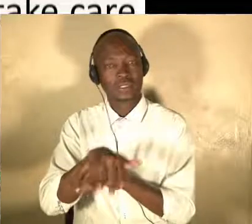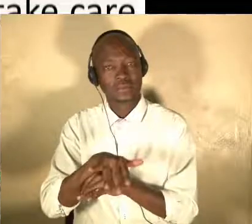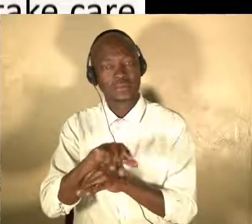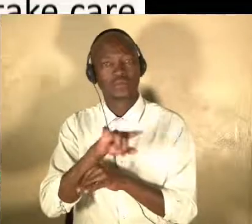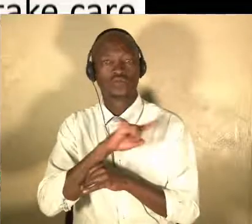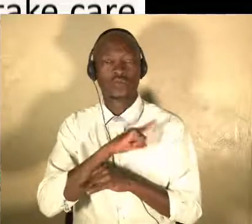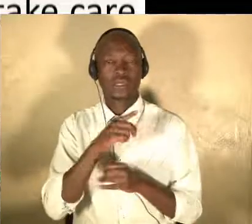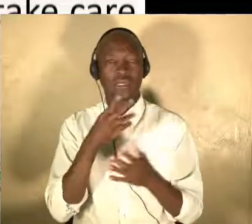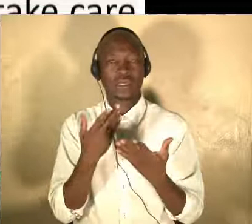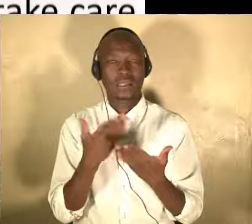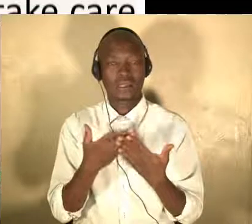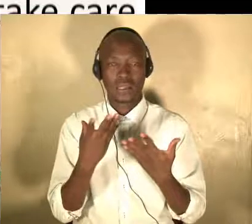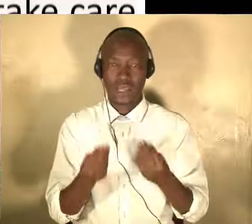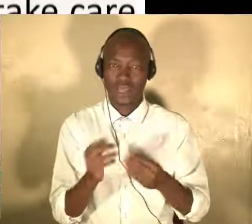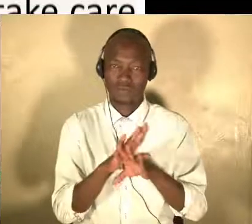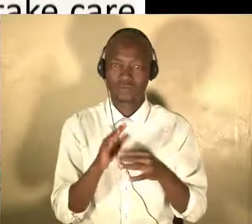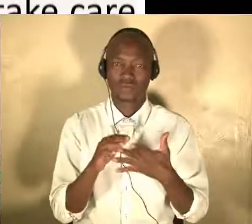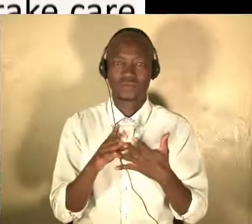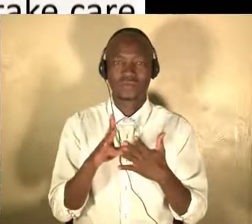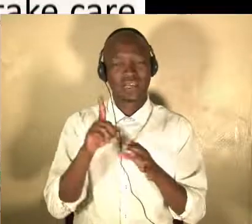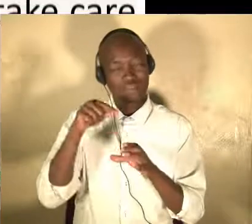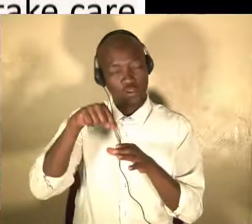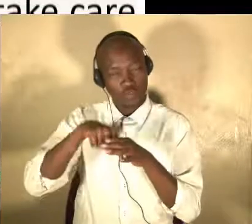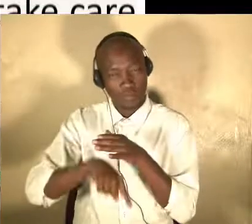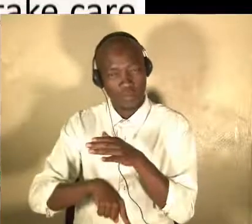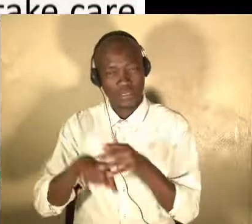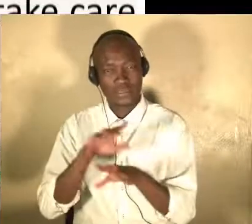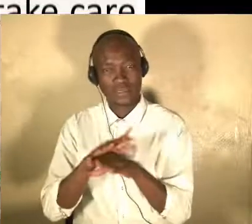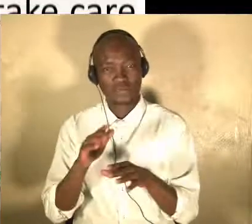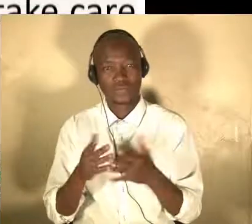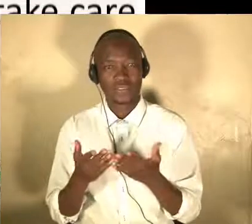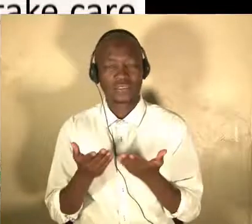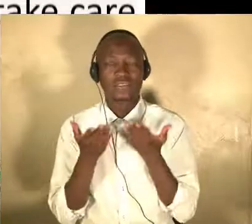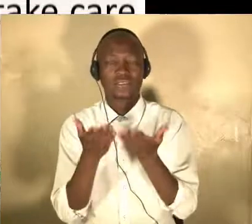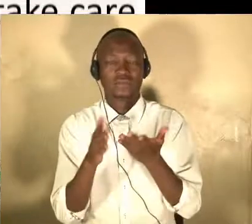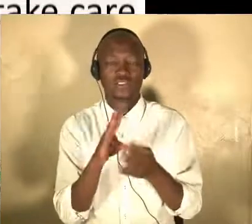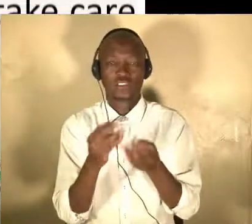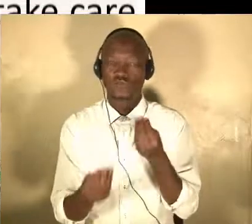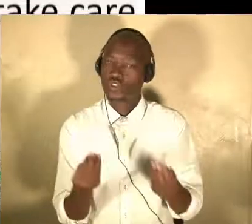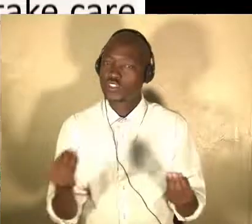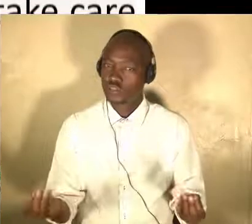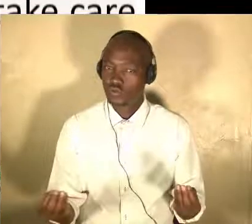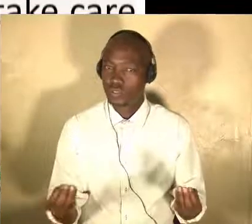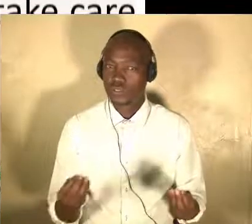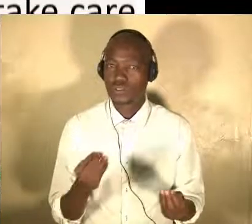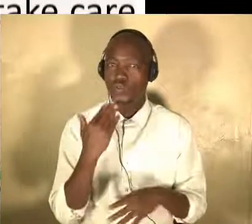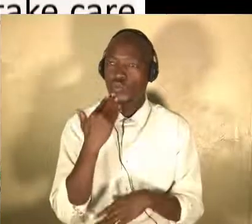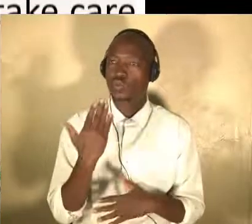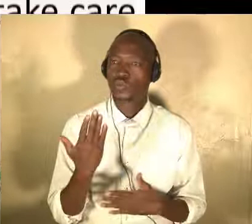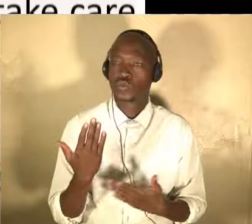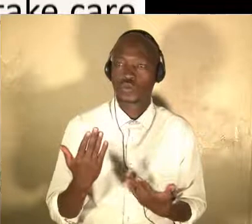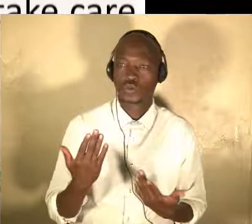have such a comprehensive service for children who are in